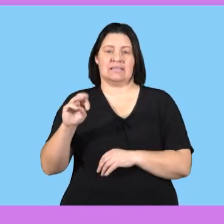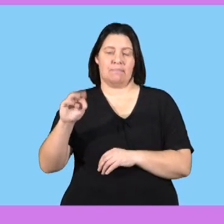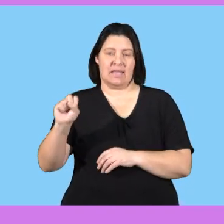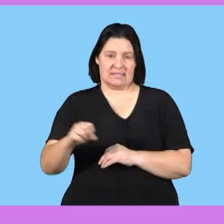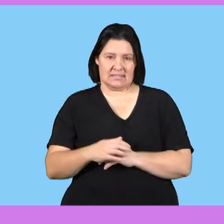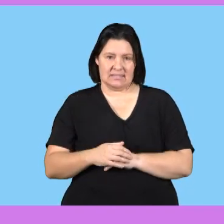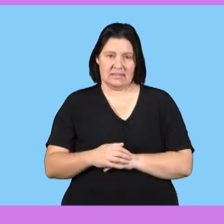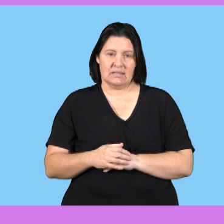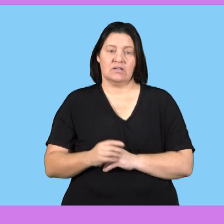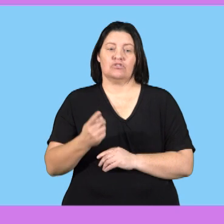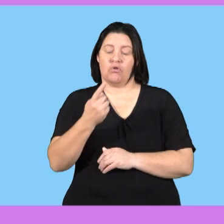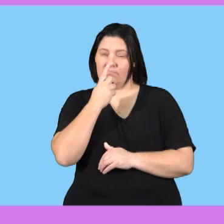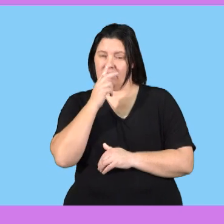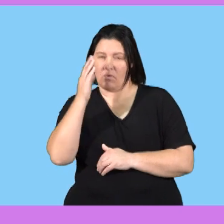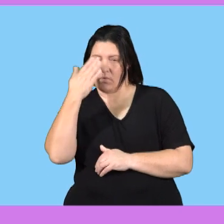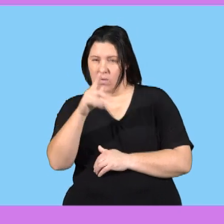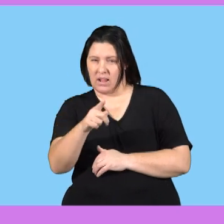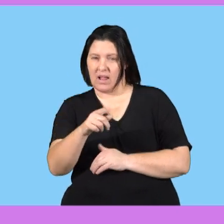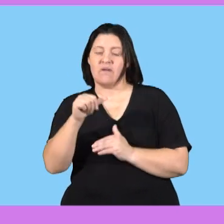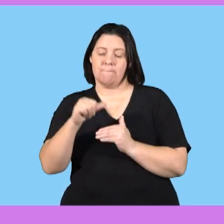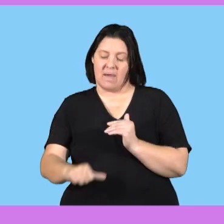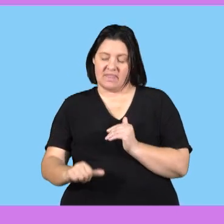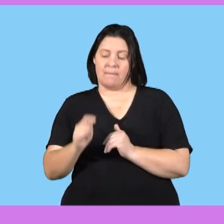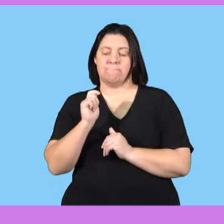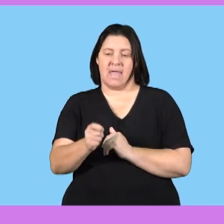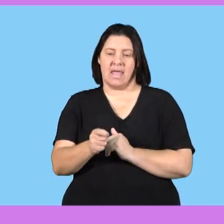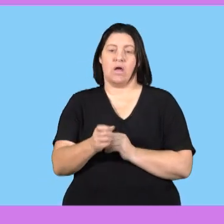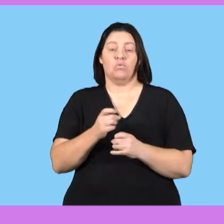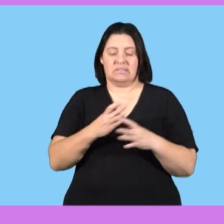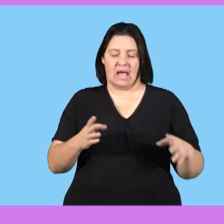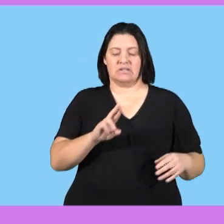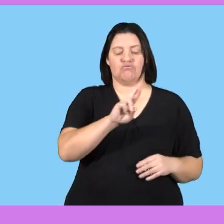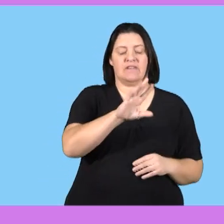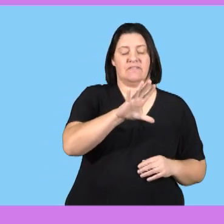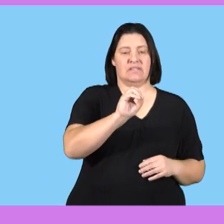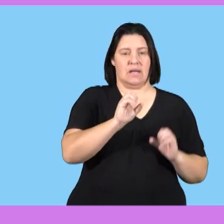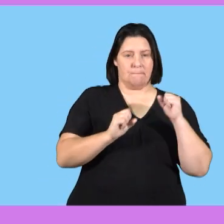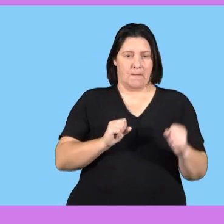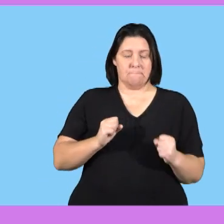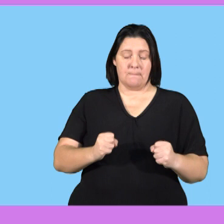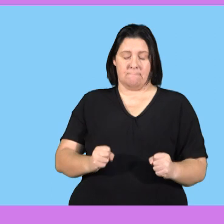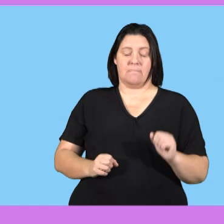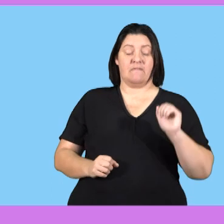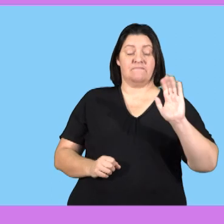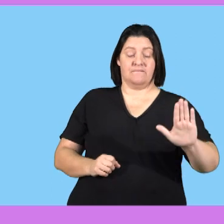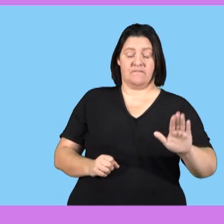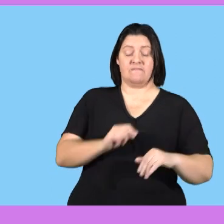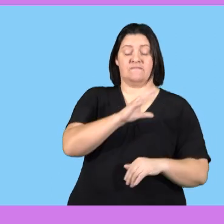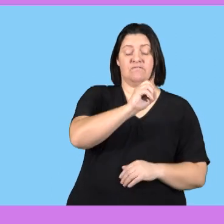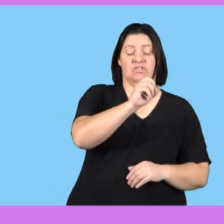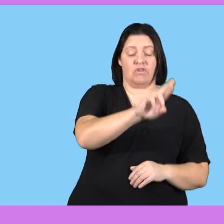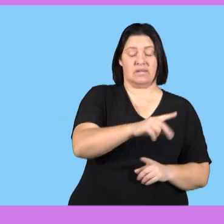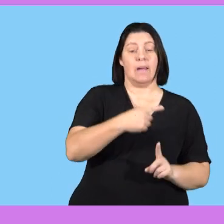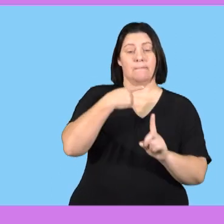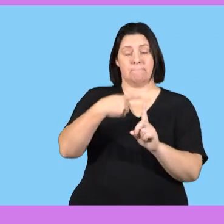here. Okay, so I know there's also a monthly subscription fee, and I'm going to start with that, of 50 Rand. Plus,